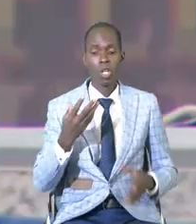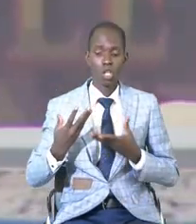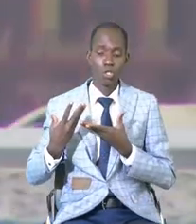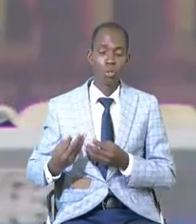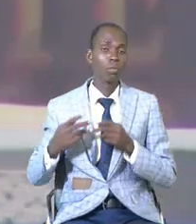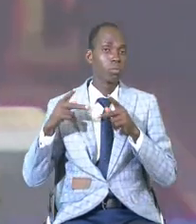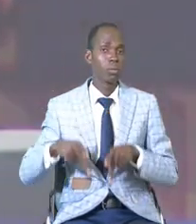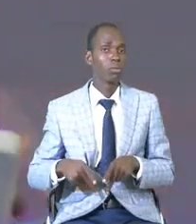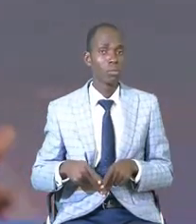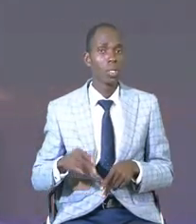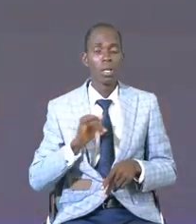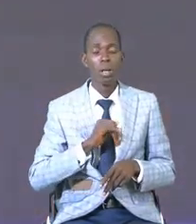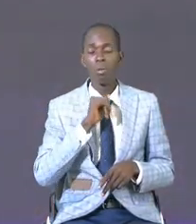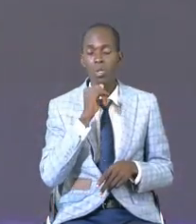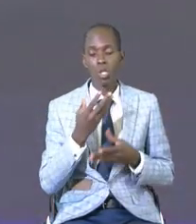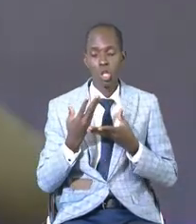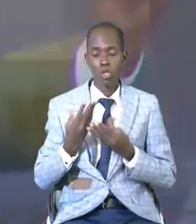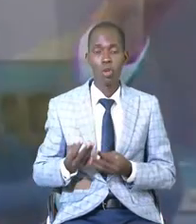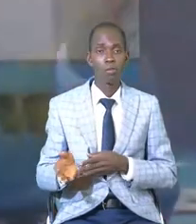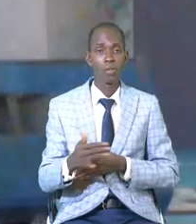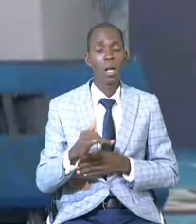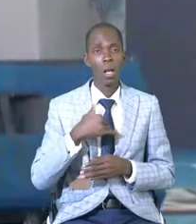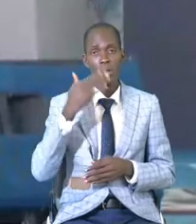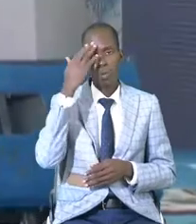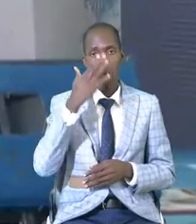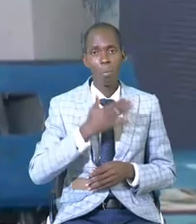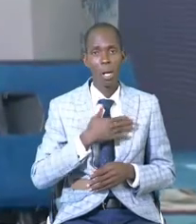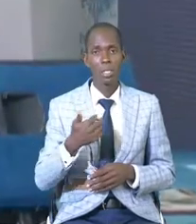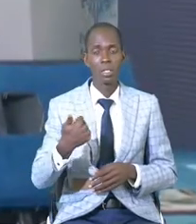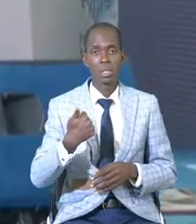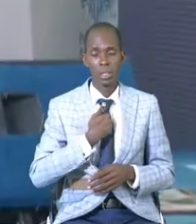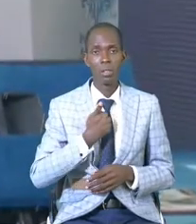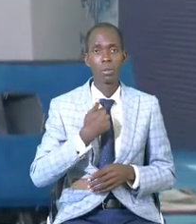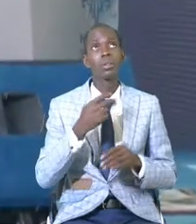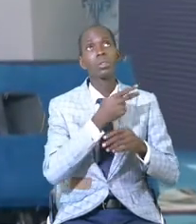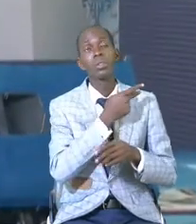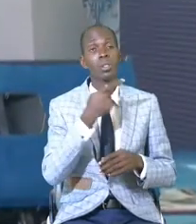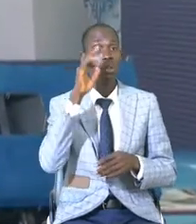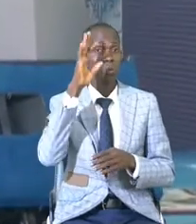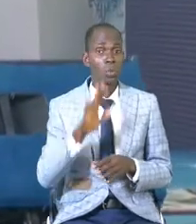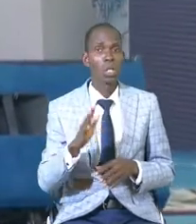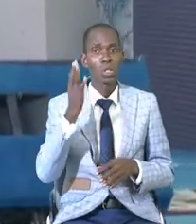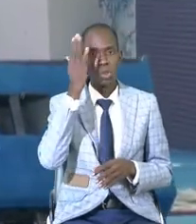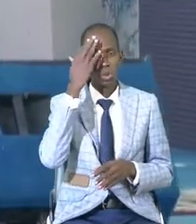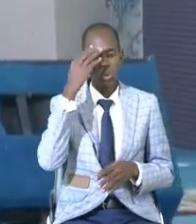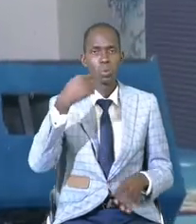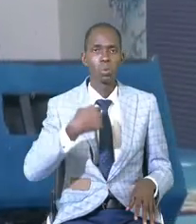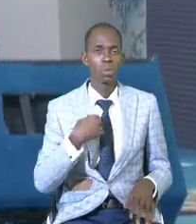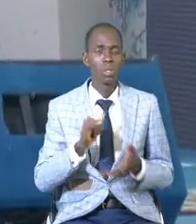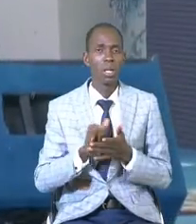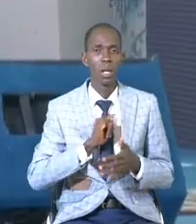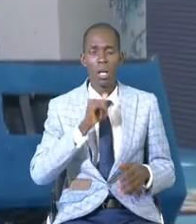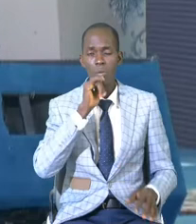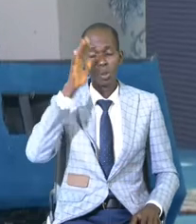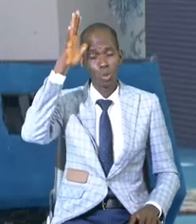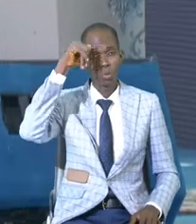soft fish. I know myself. And even the pastor knows me that I am a tough fellow. They know